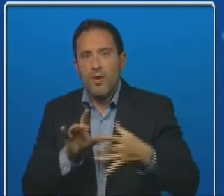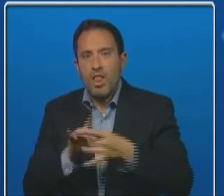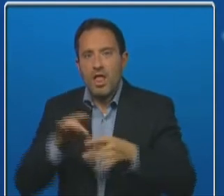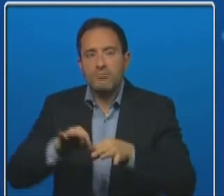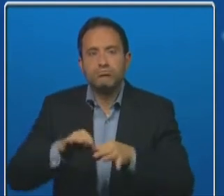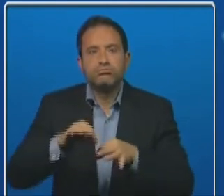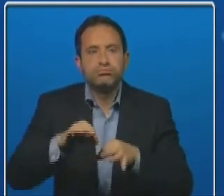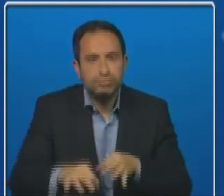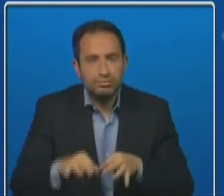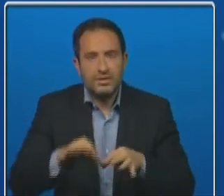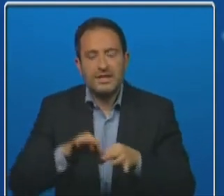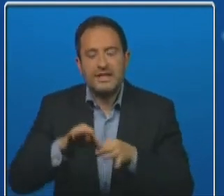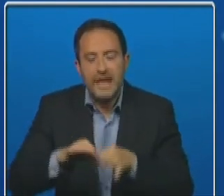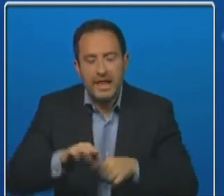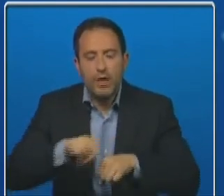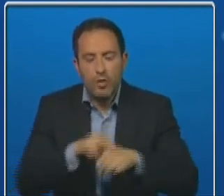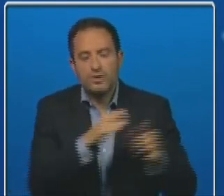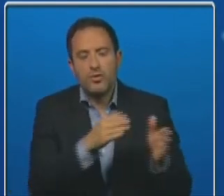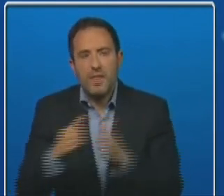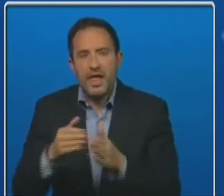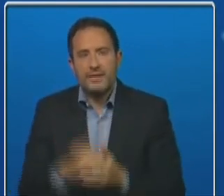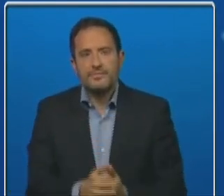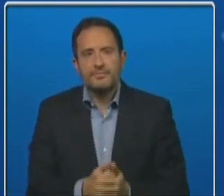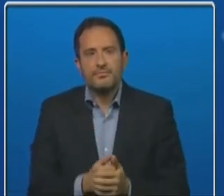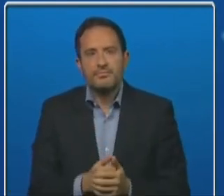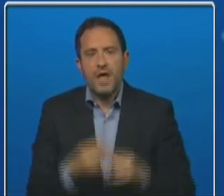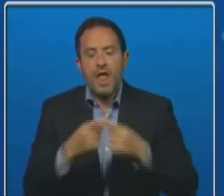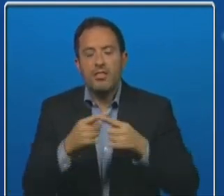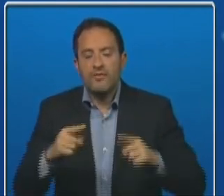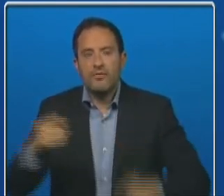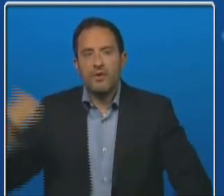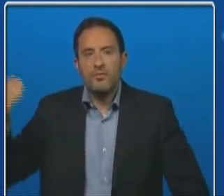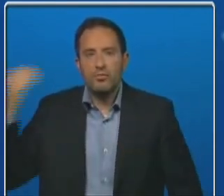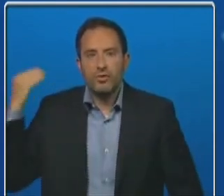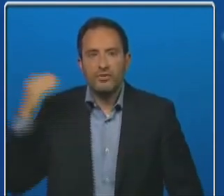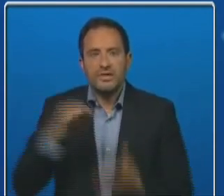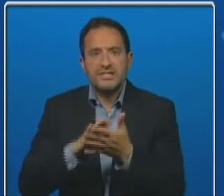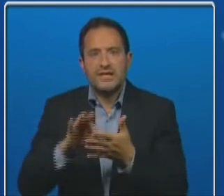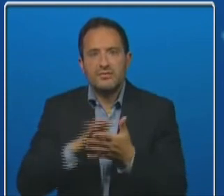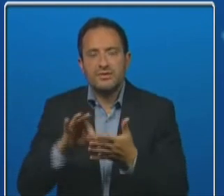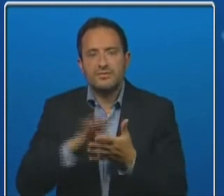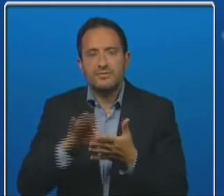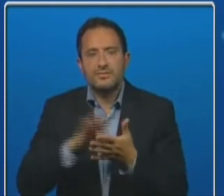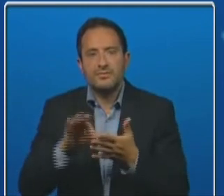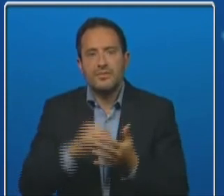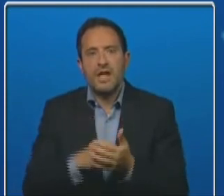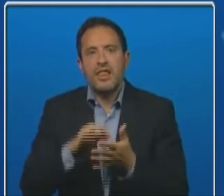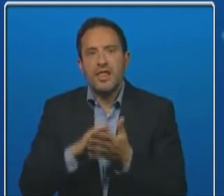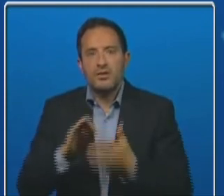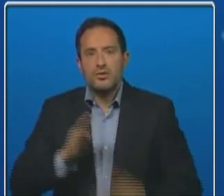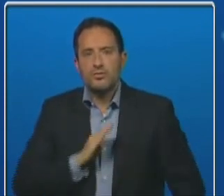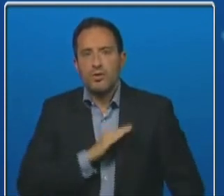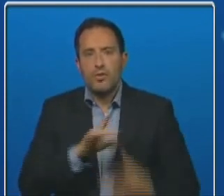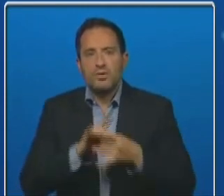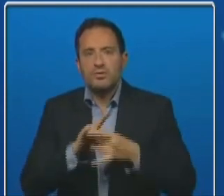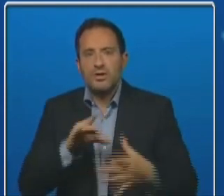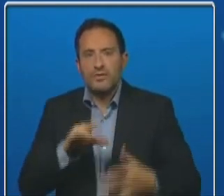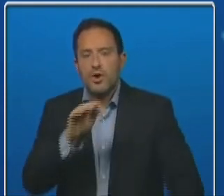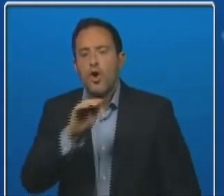our original plan. Different from previous censuses, the Census Bureau will deliver the data for all states at once instead of on a